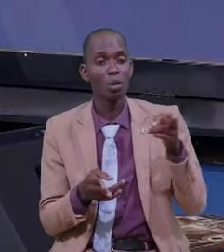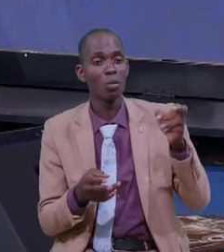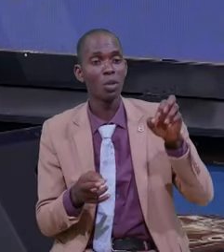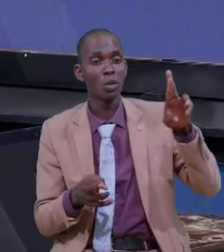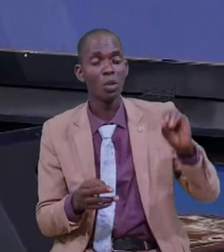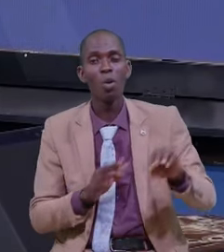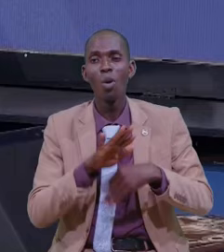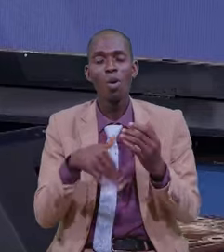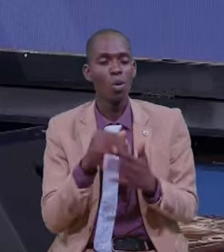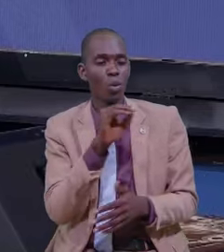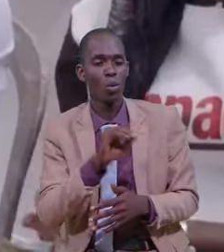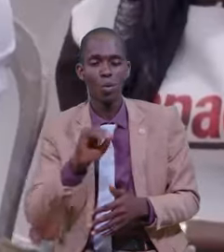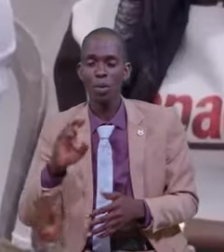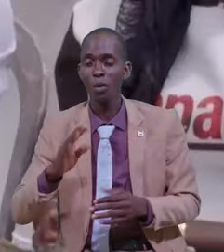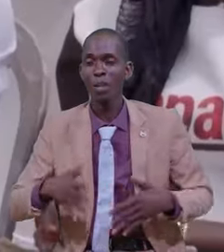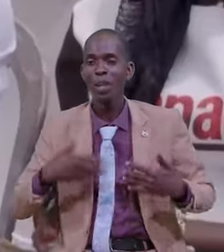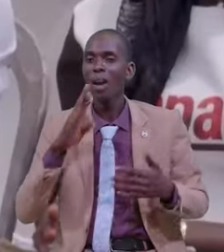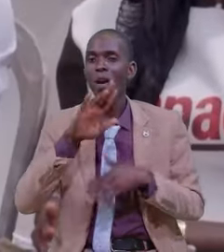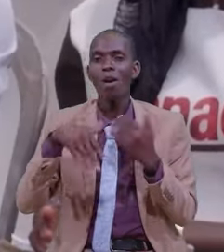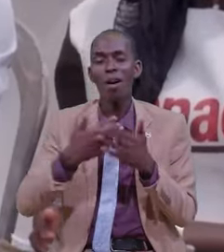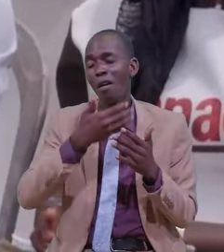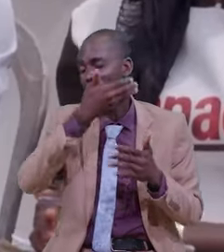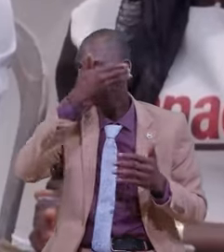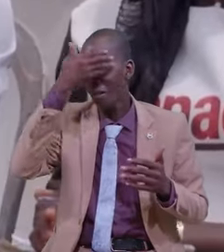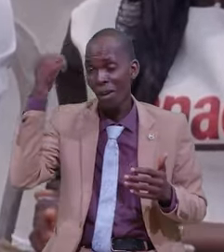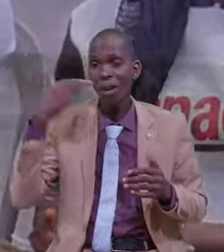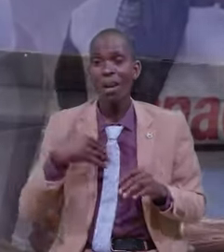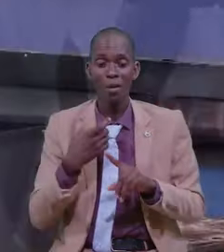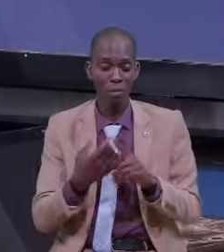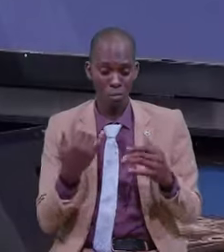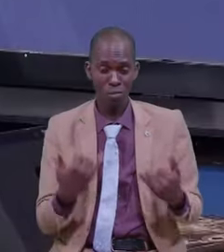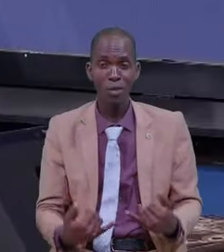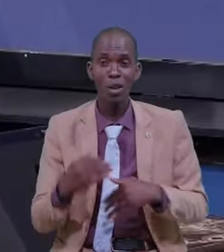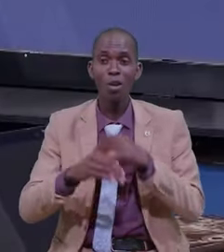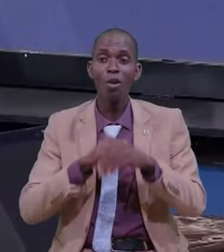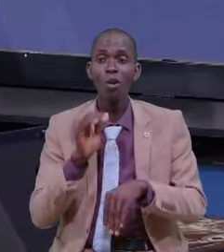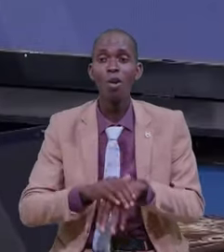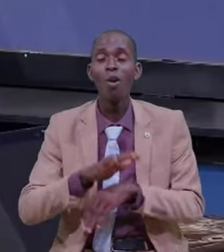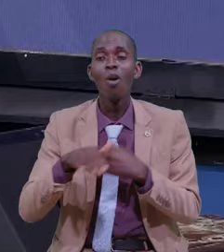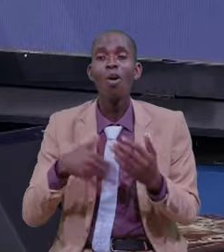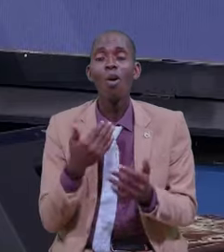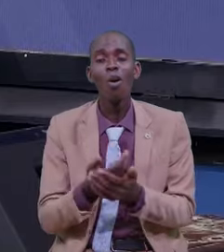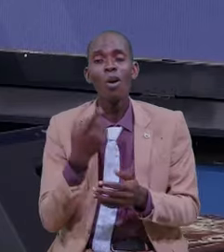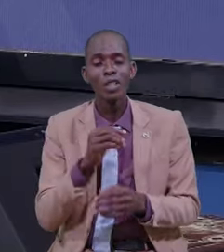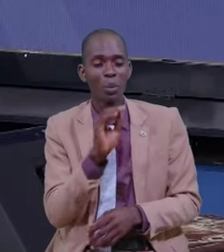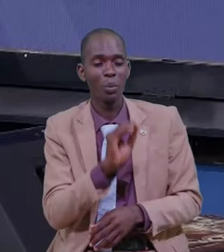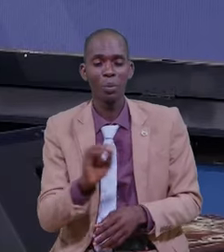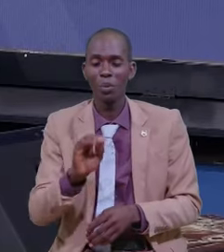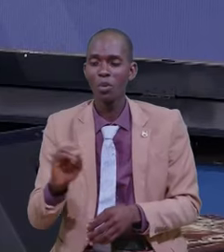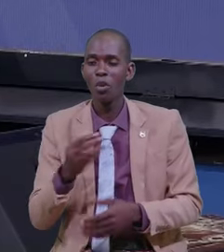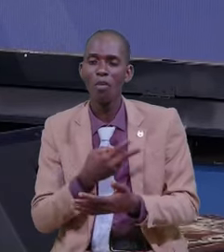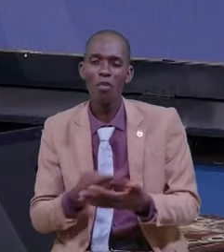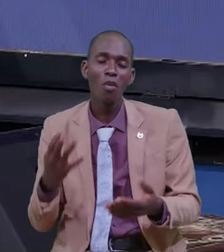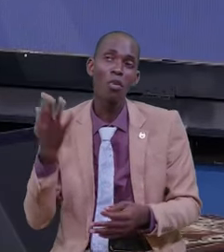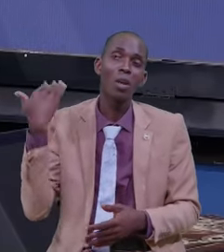of your life are forgotten. And from this day, all the zeros of your past life, they are